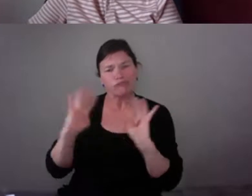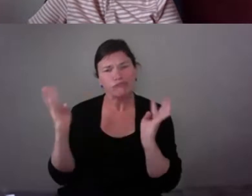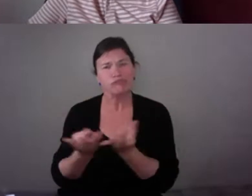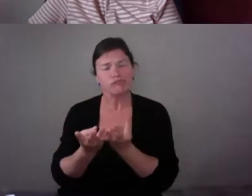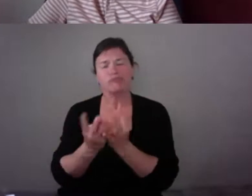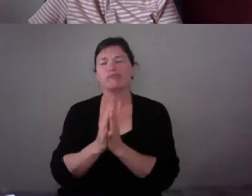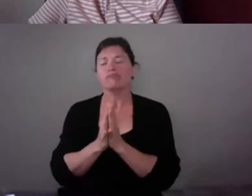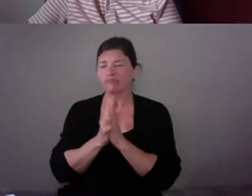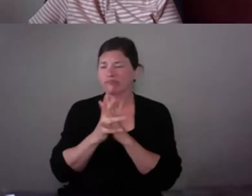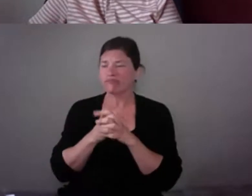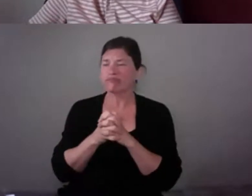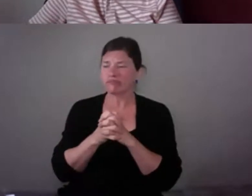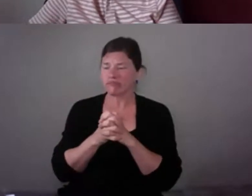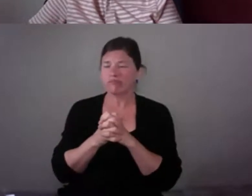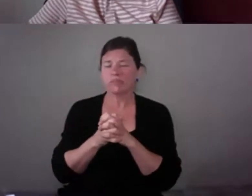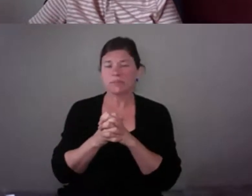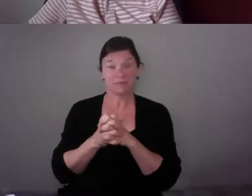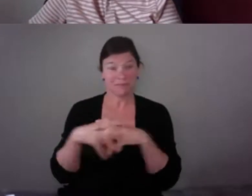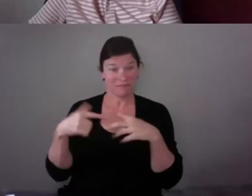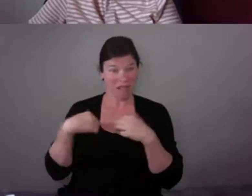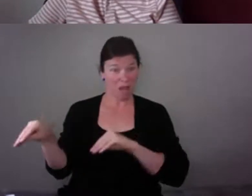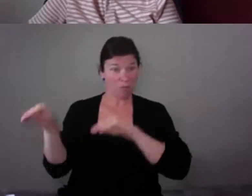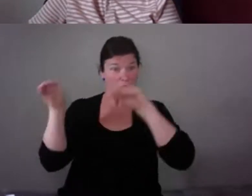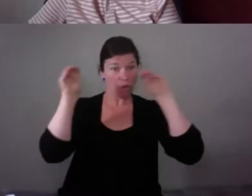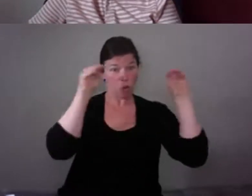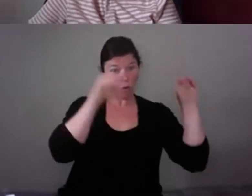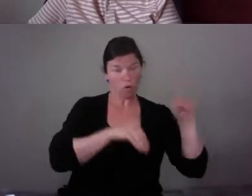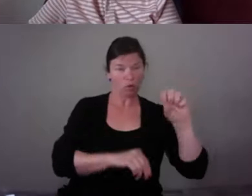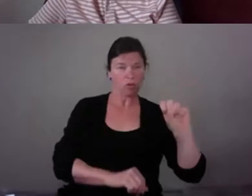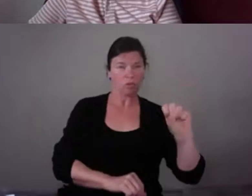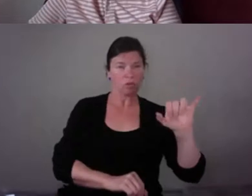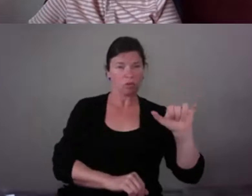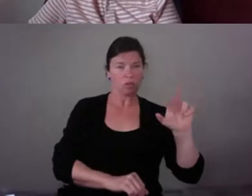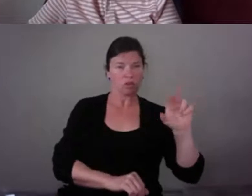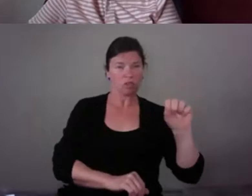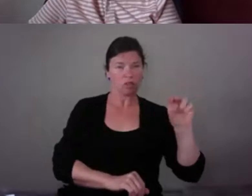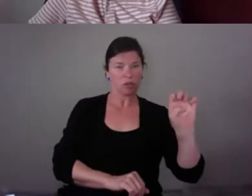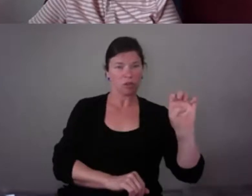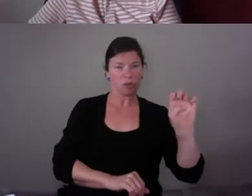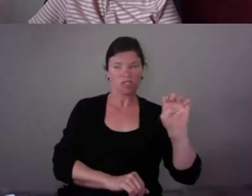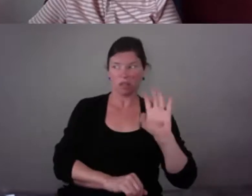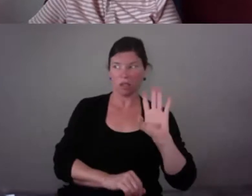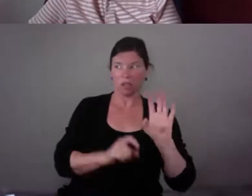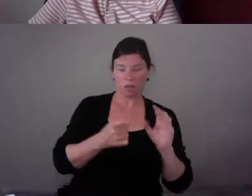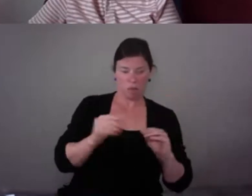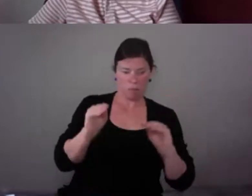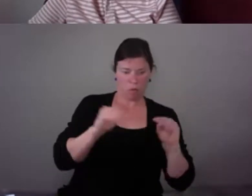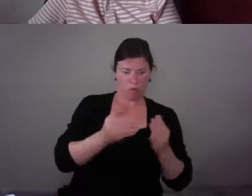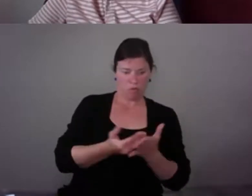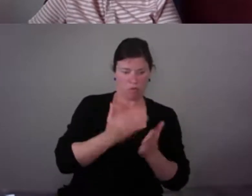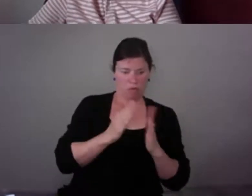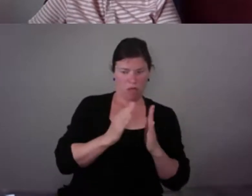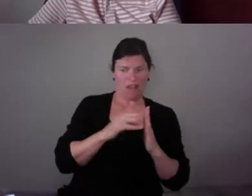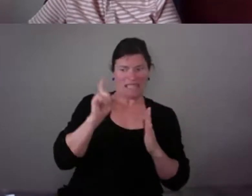like when I like moved to Syracuse. I told myself I had to set up a circle of support to get help